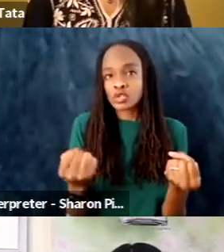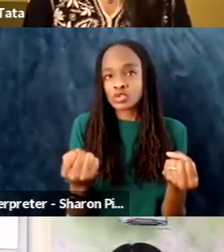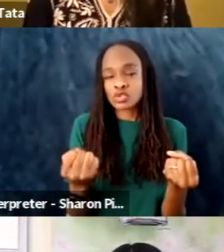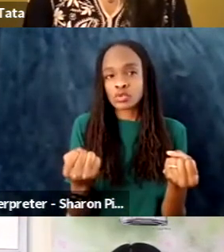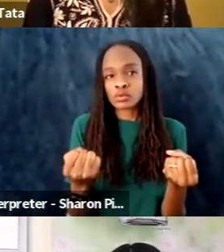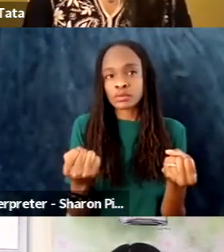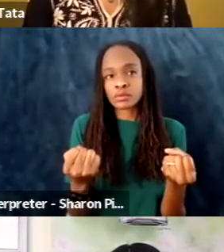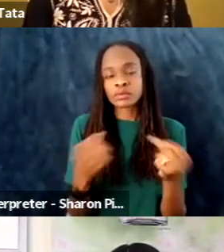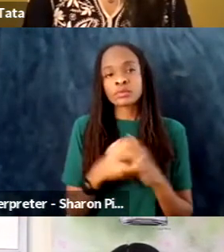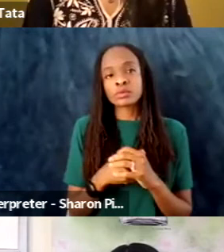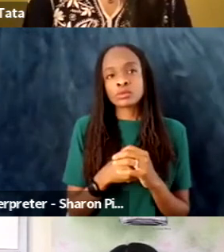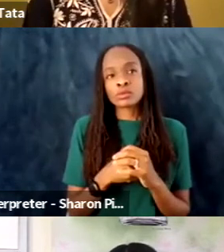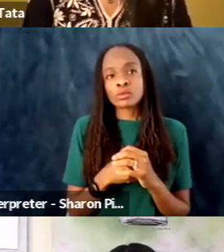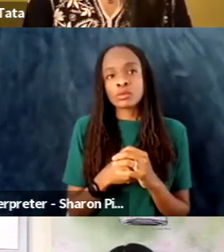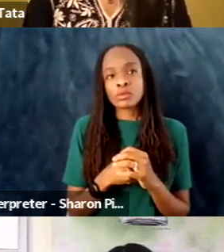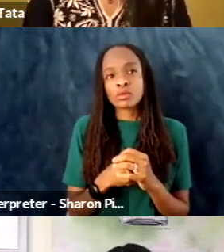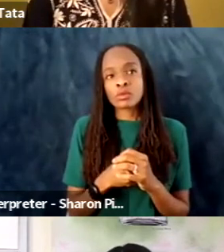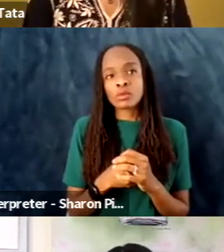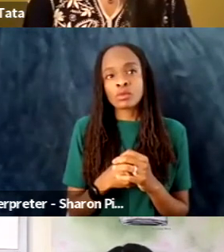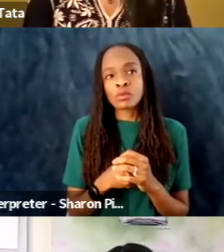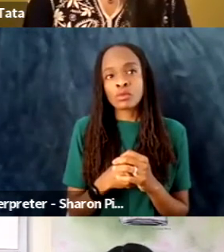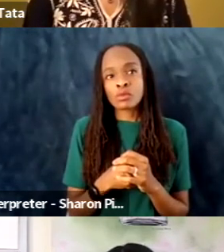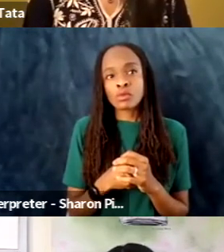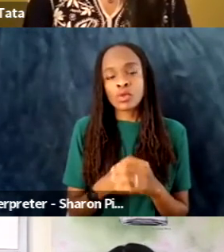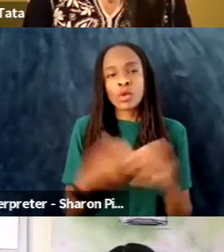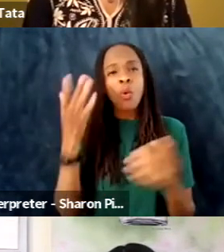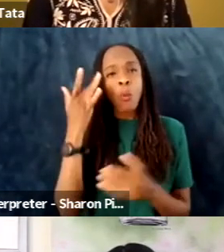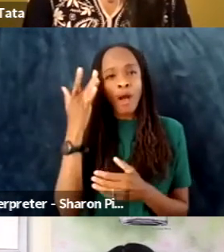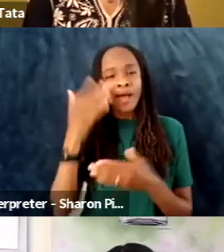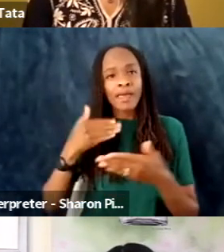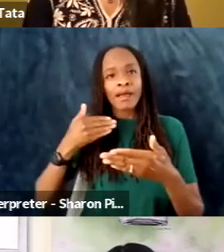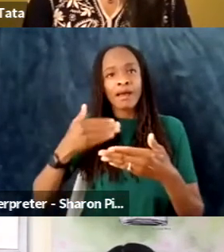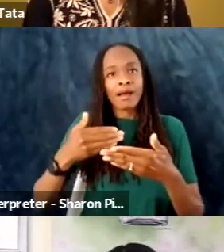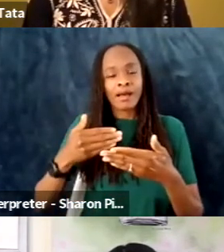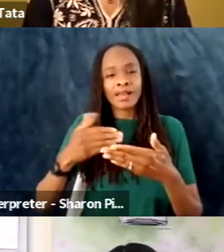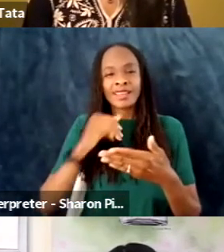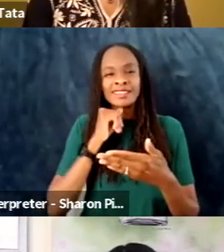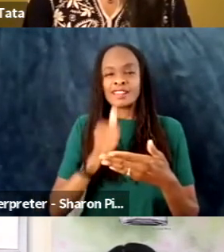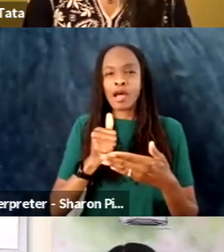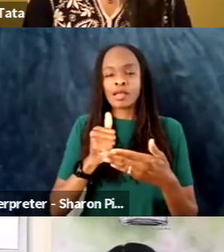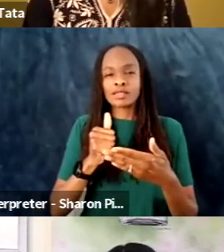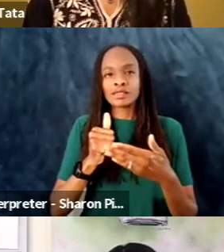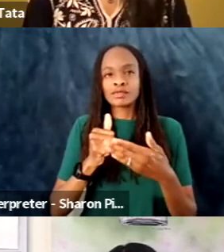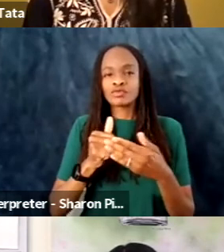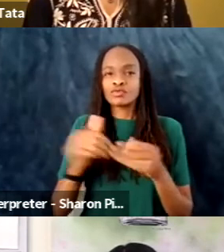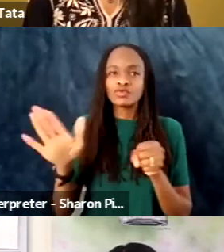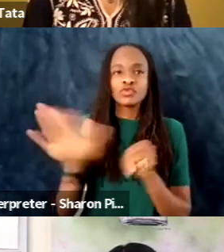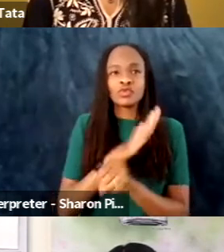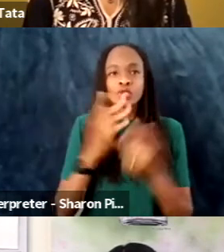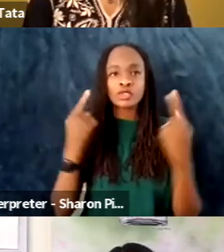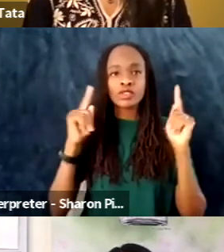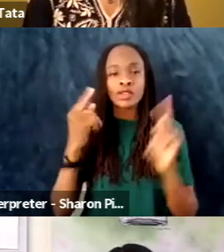got made up to a certain point and not beyond was somebody has to stick his neck